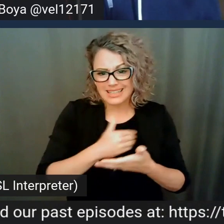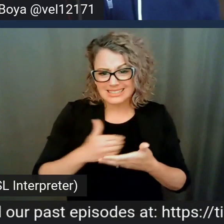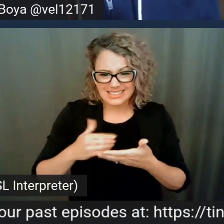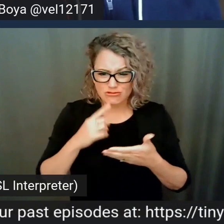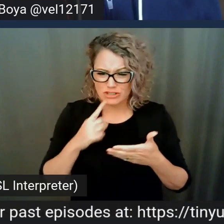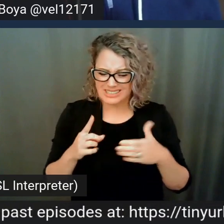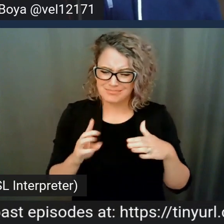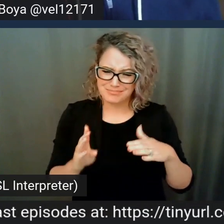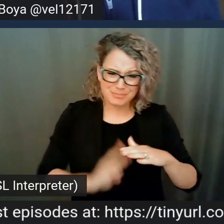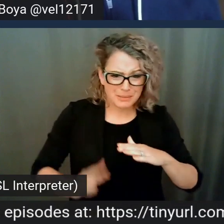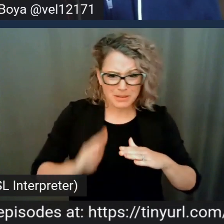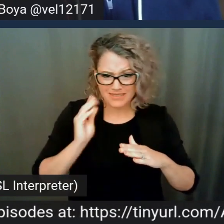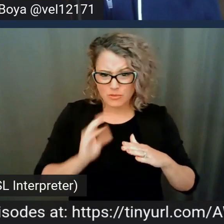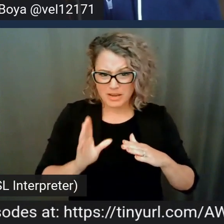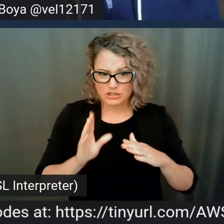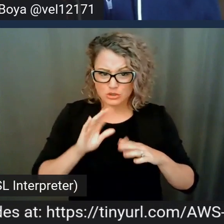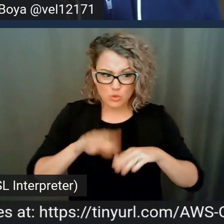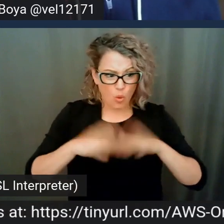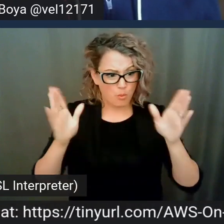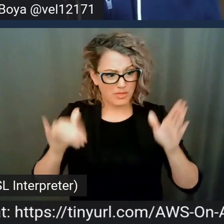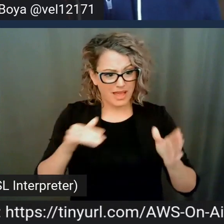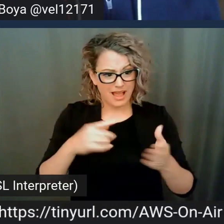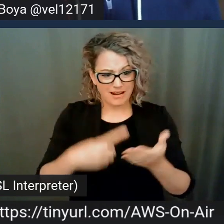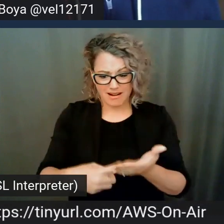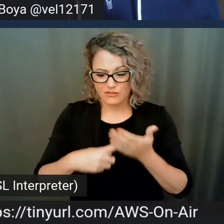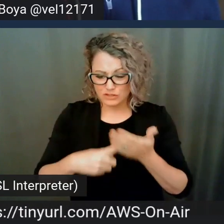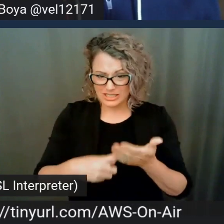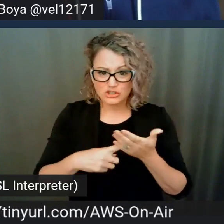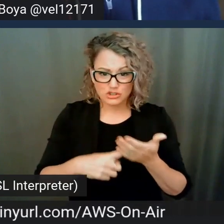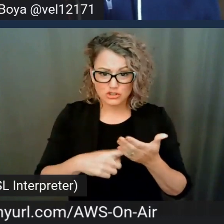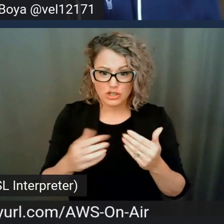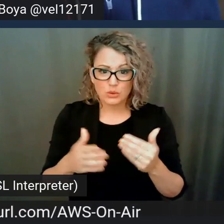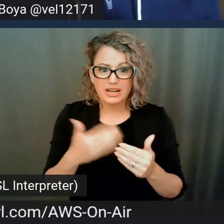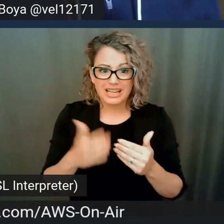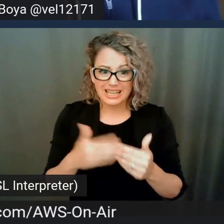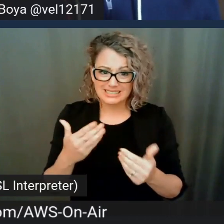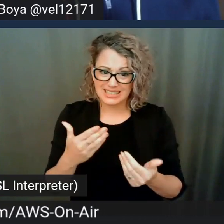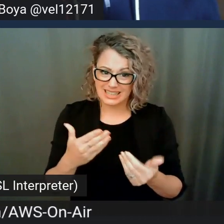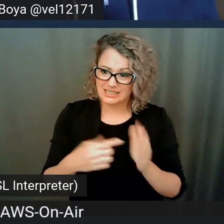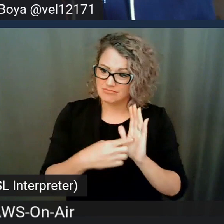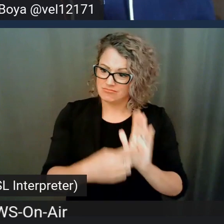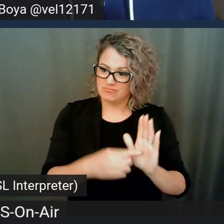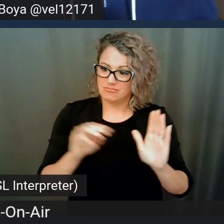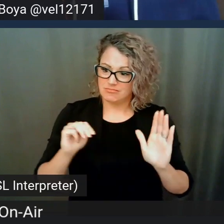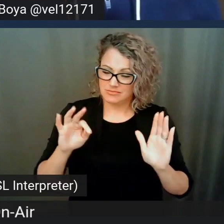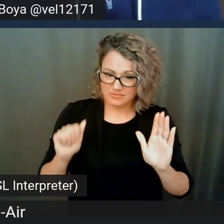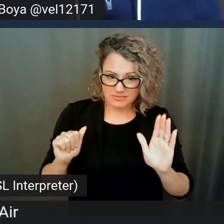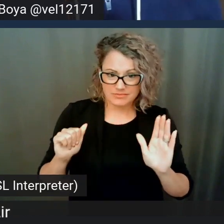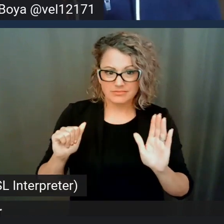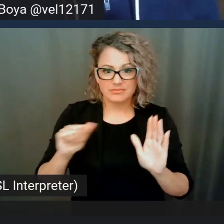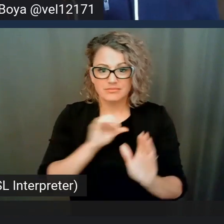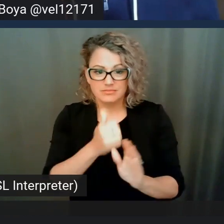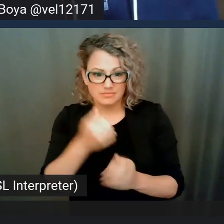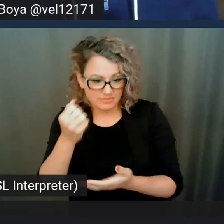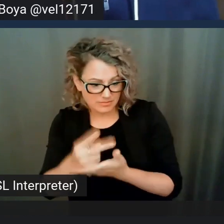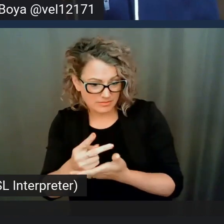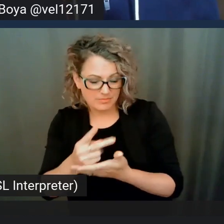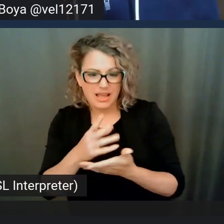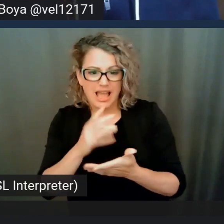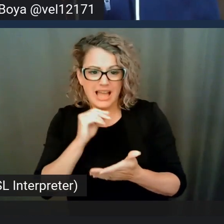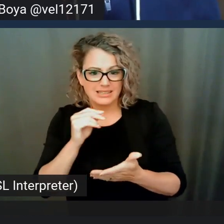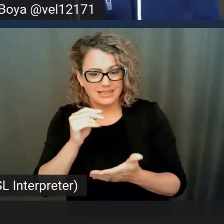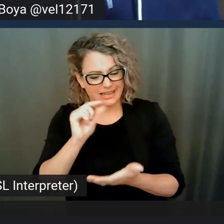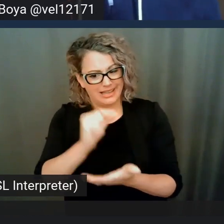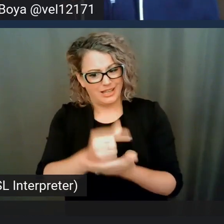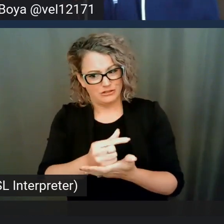to open a conversation with the customer, you now can easily prove the knowledge factor and the identity factor and have much greater assurance that they are who they